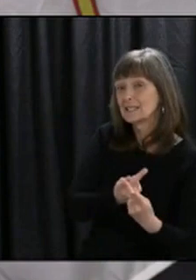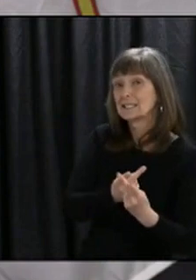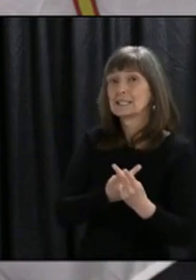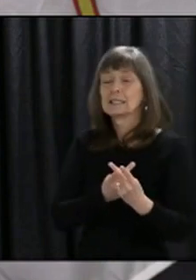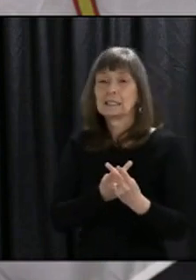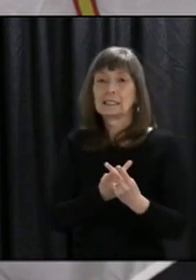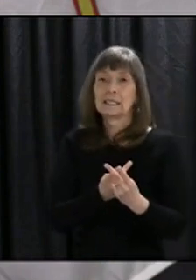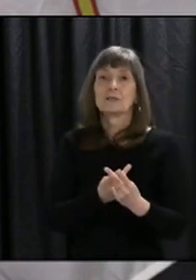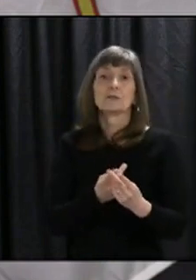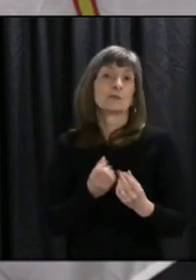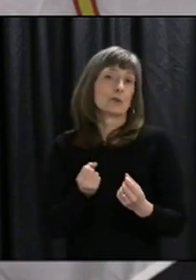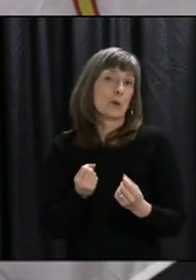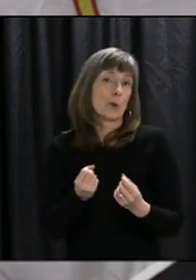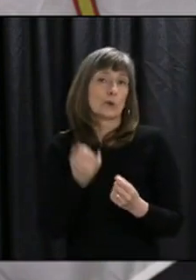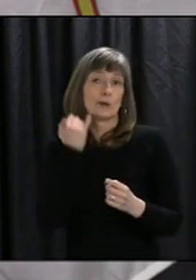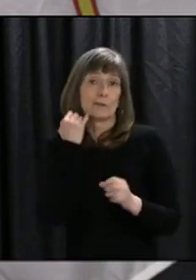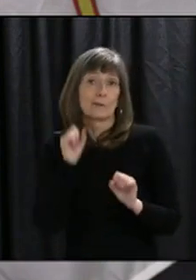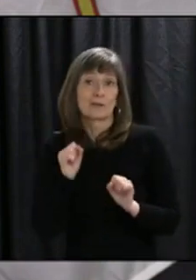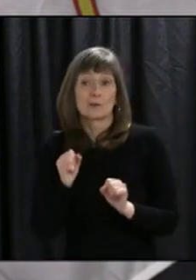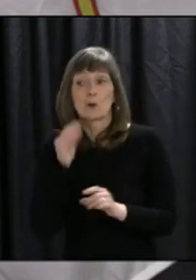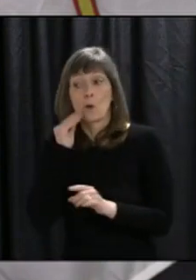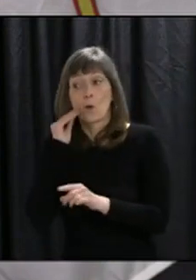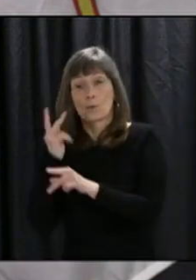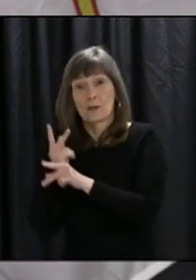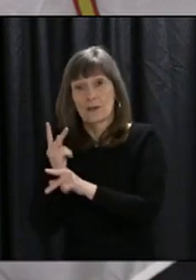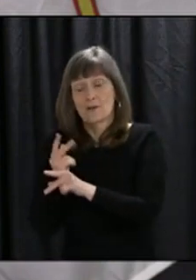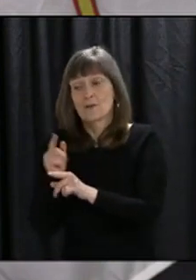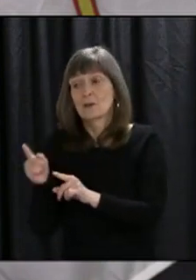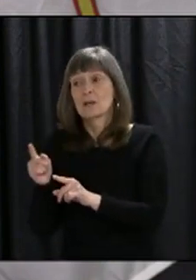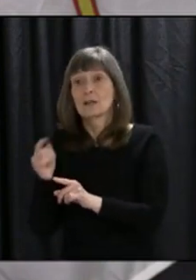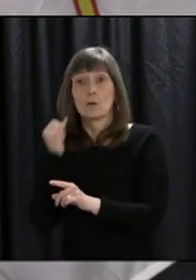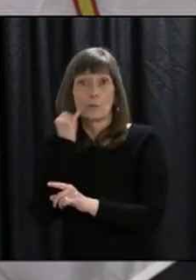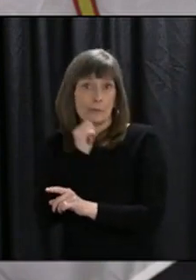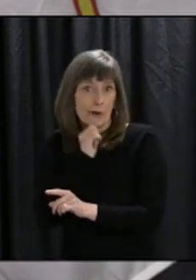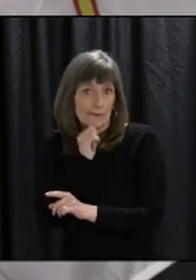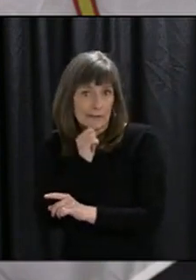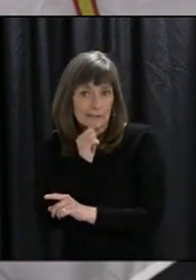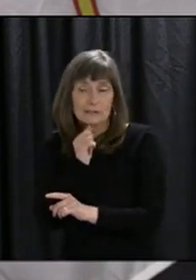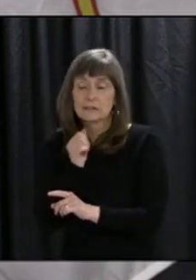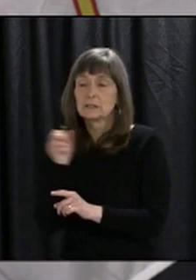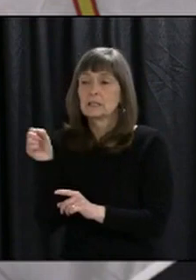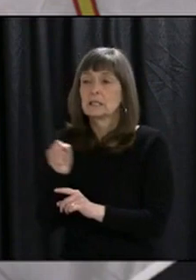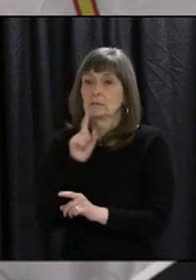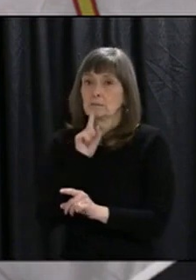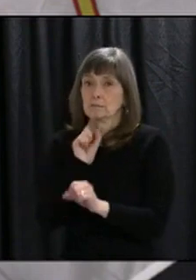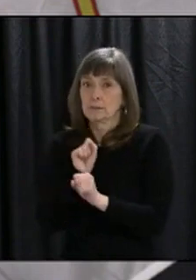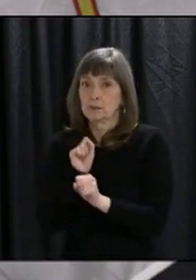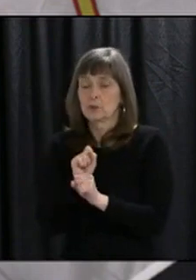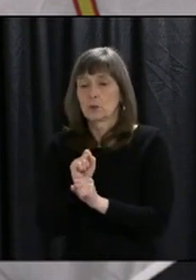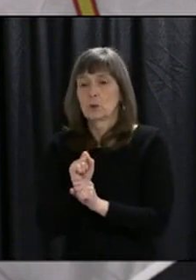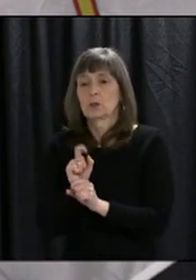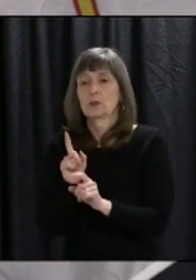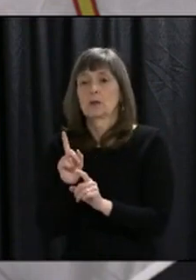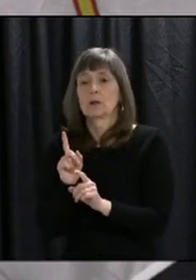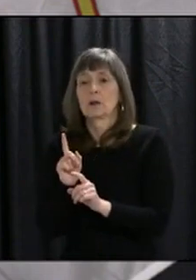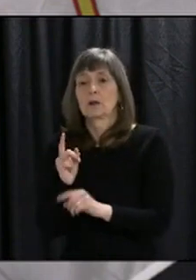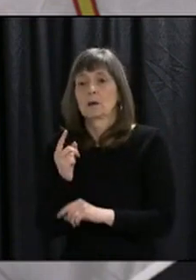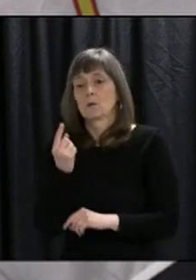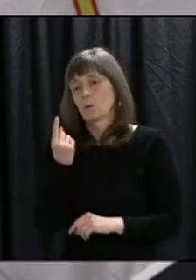certainly recommend, if at all possible, that home care agencies, or if it's a private home care, that